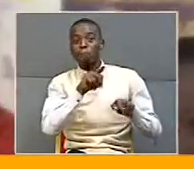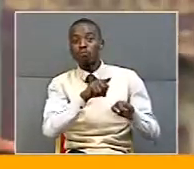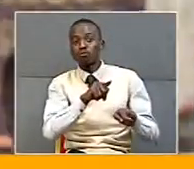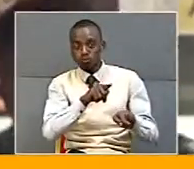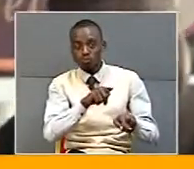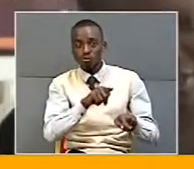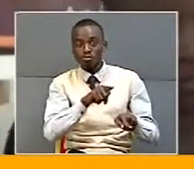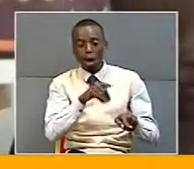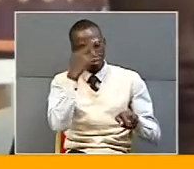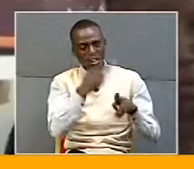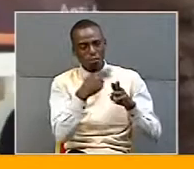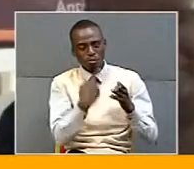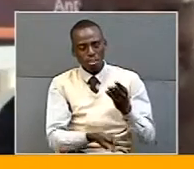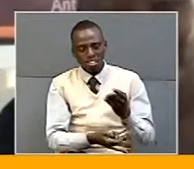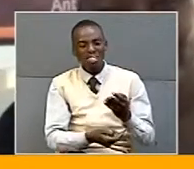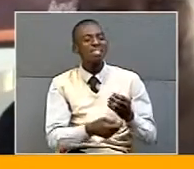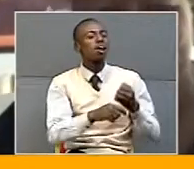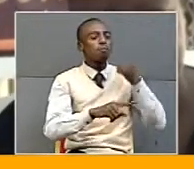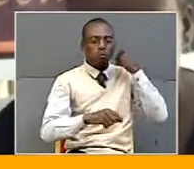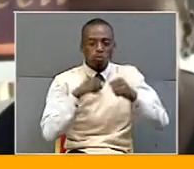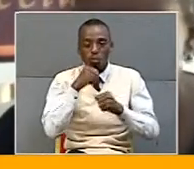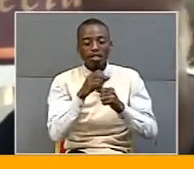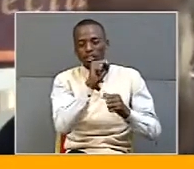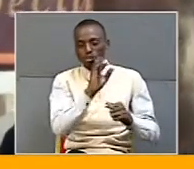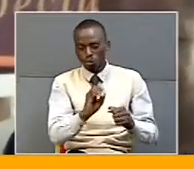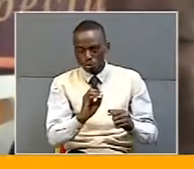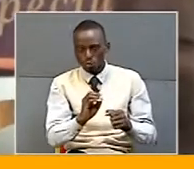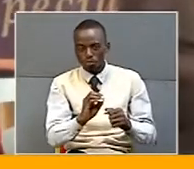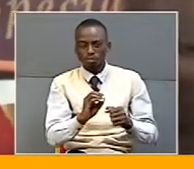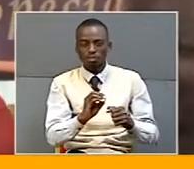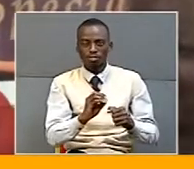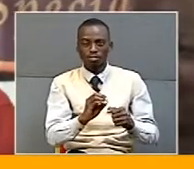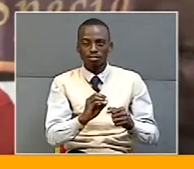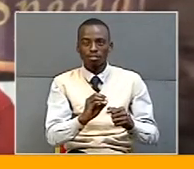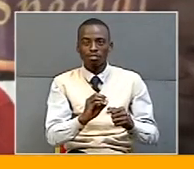I don't know what his name about. So,